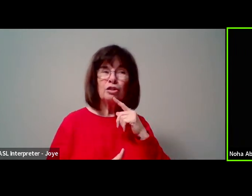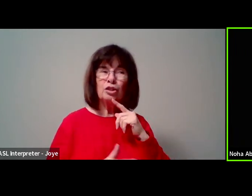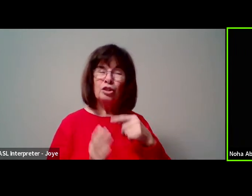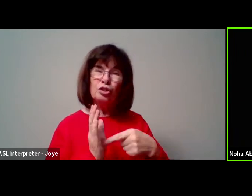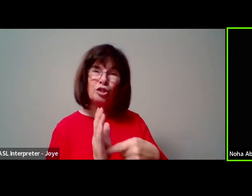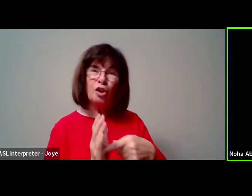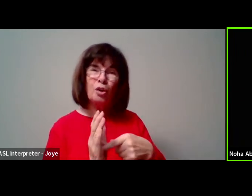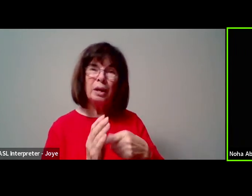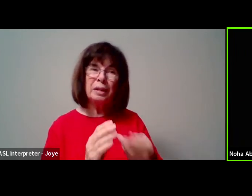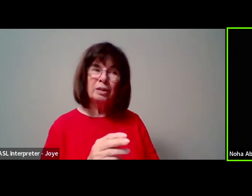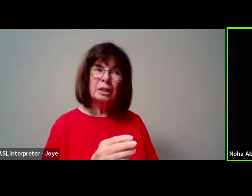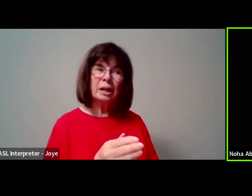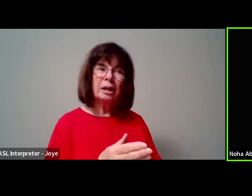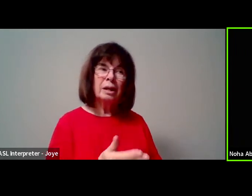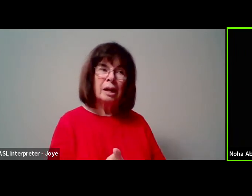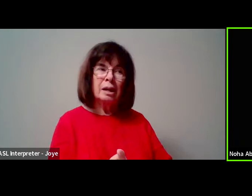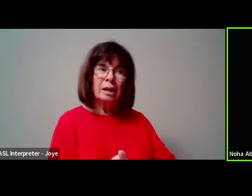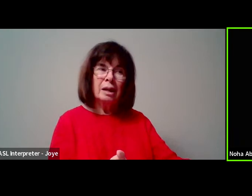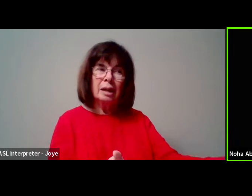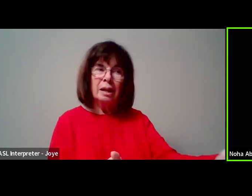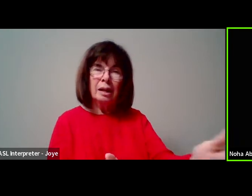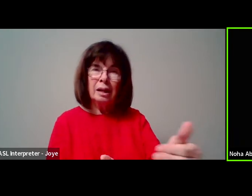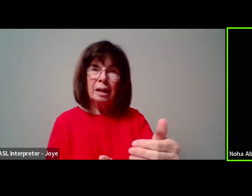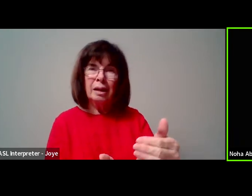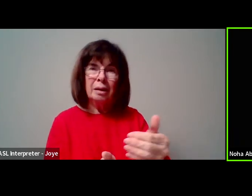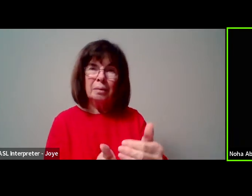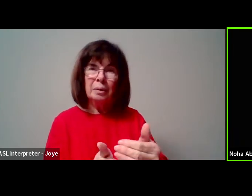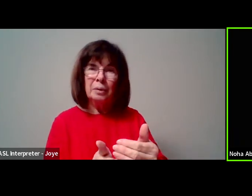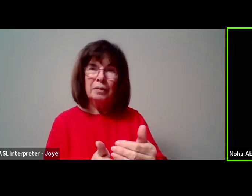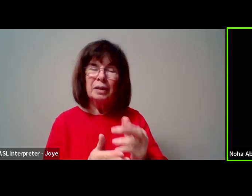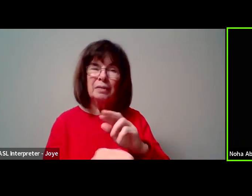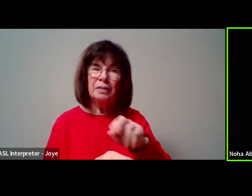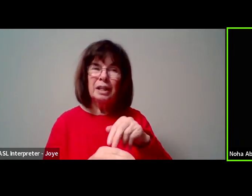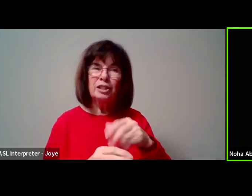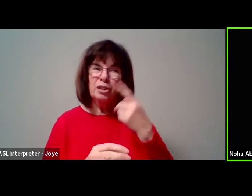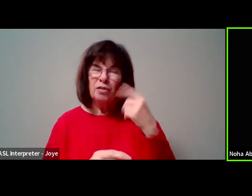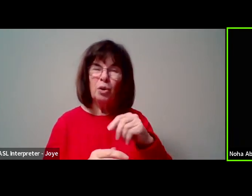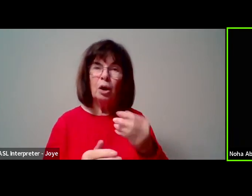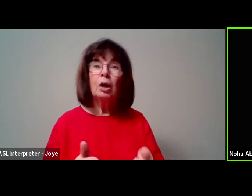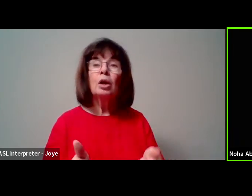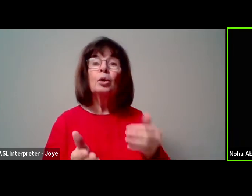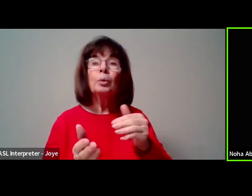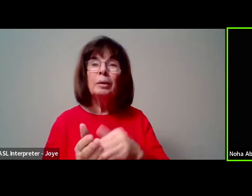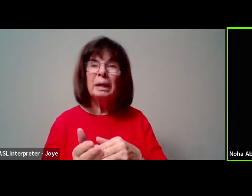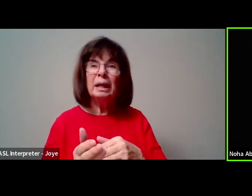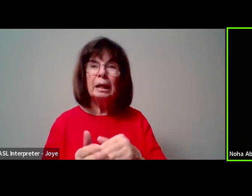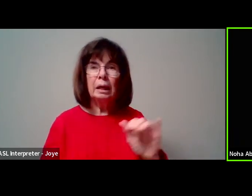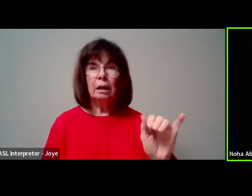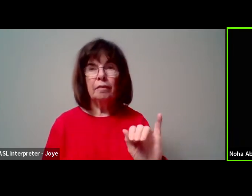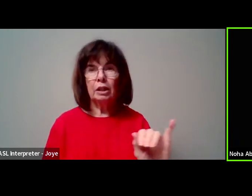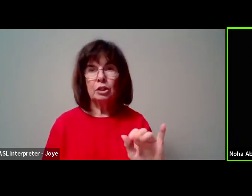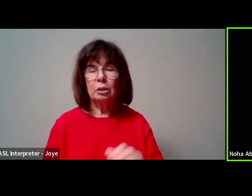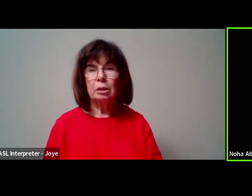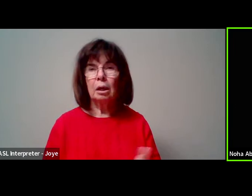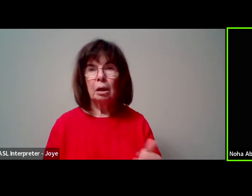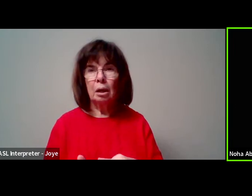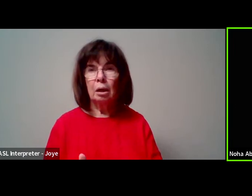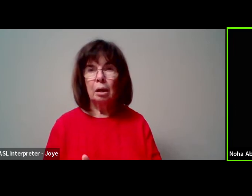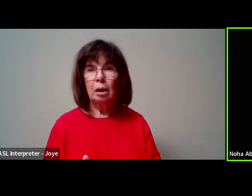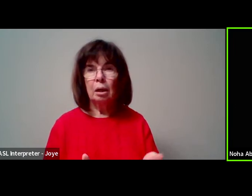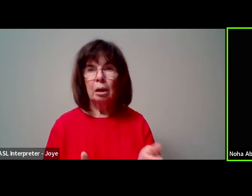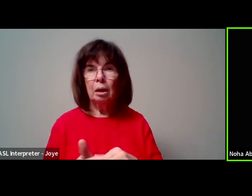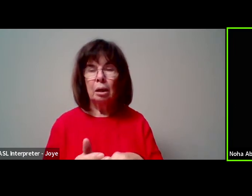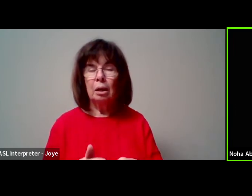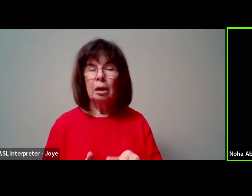the harms of COVID with repeat infections. And so I think, wanting to not